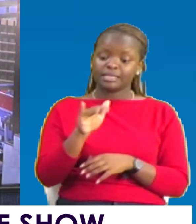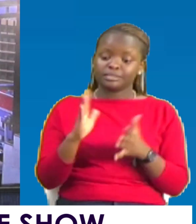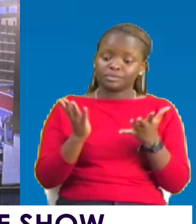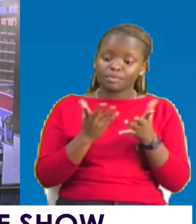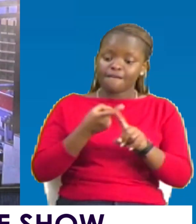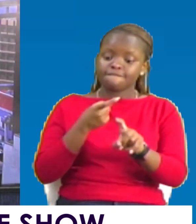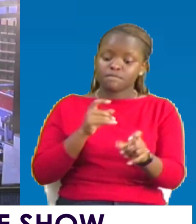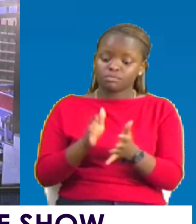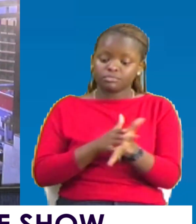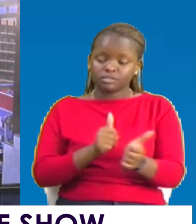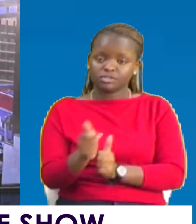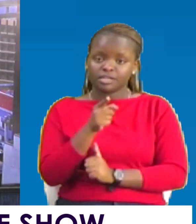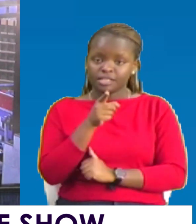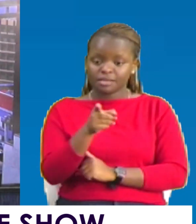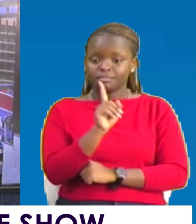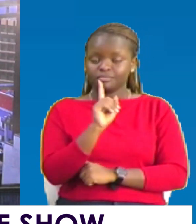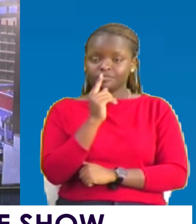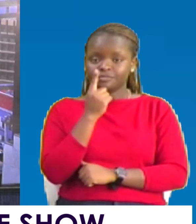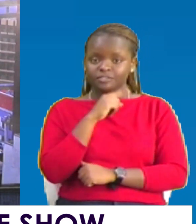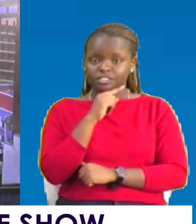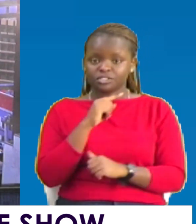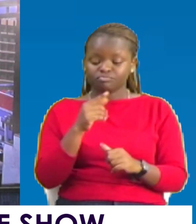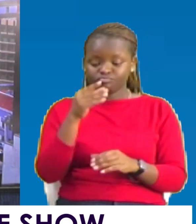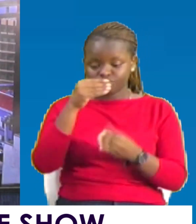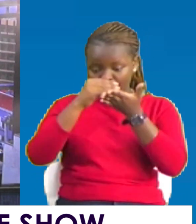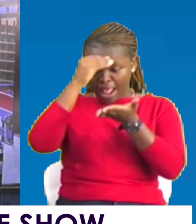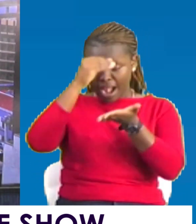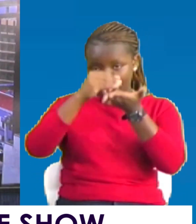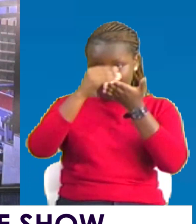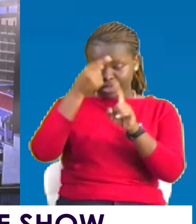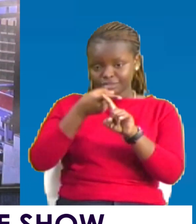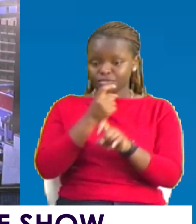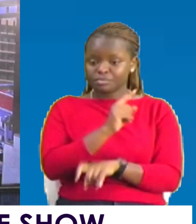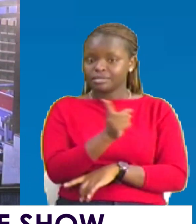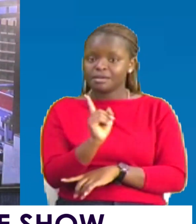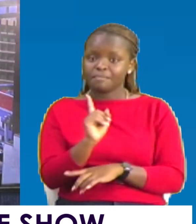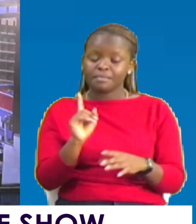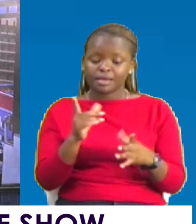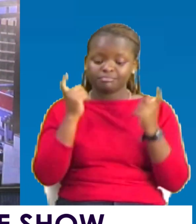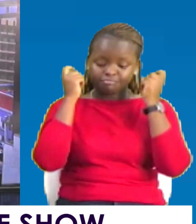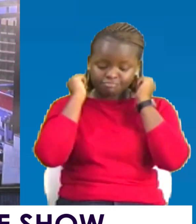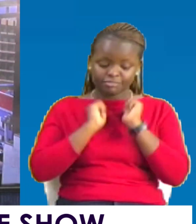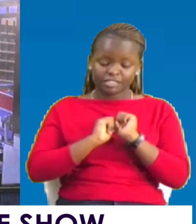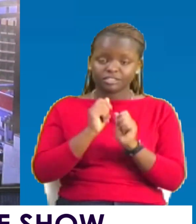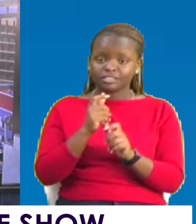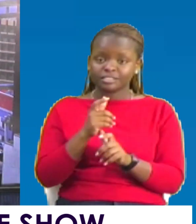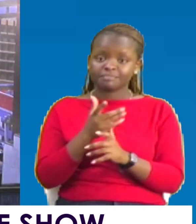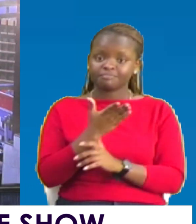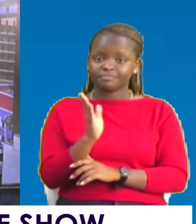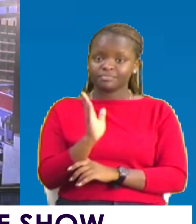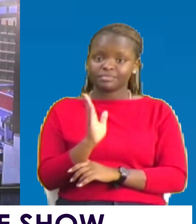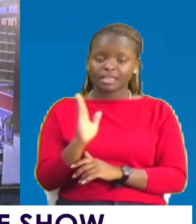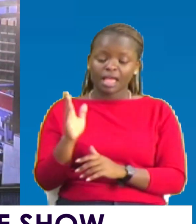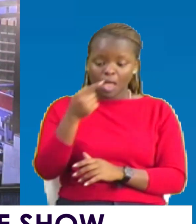it destroyed them. So you should learn to learn from their scars and from their medals, because you are the ones that